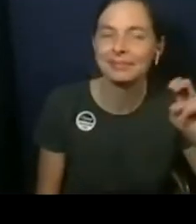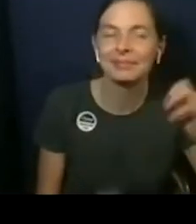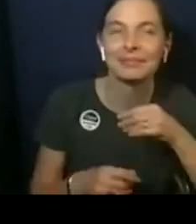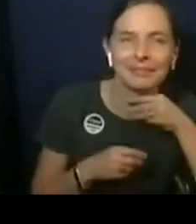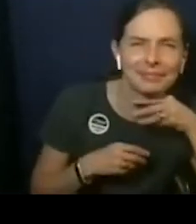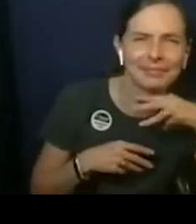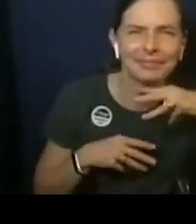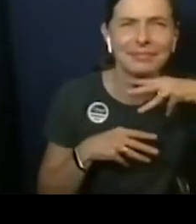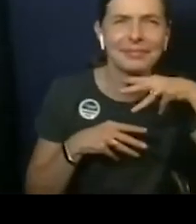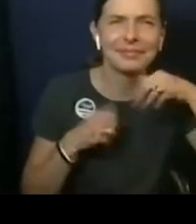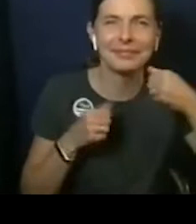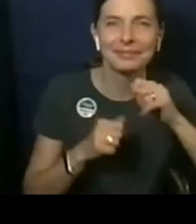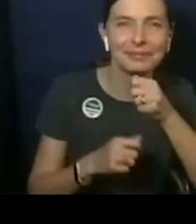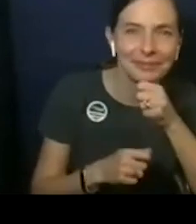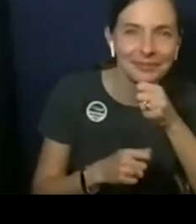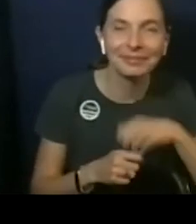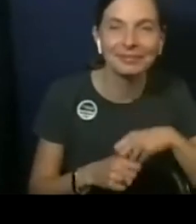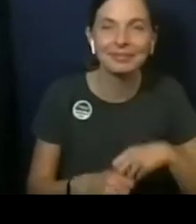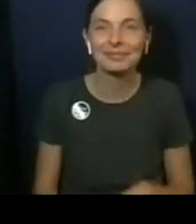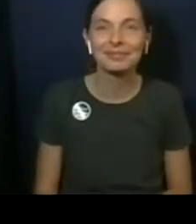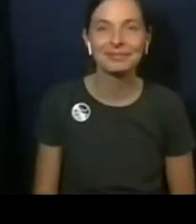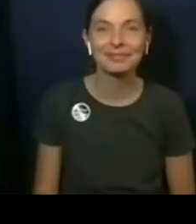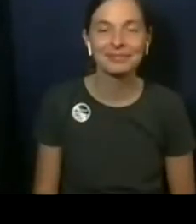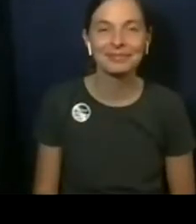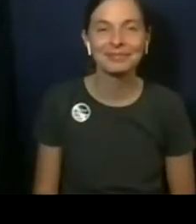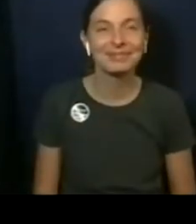and son activity together. They carved a pumpkin.